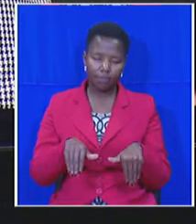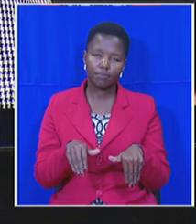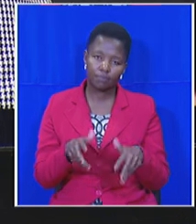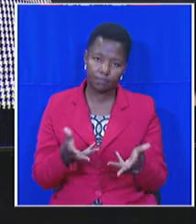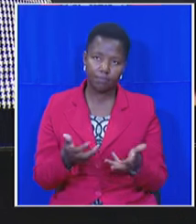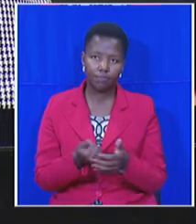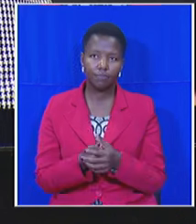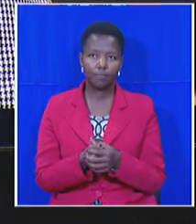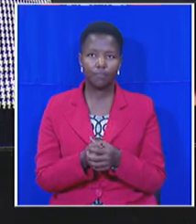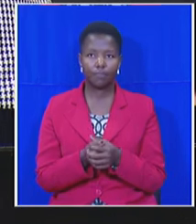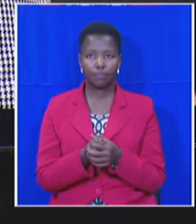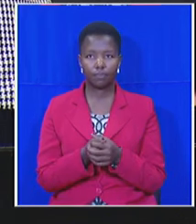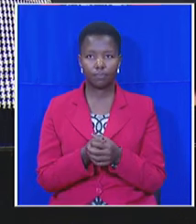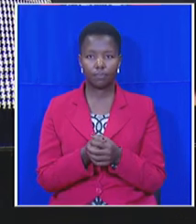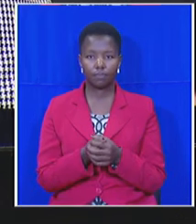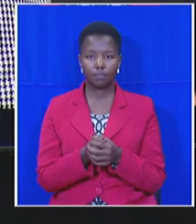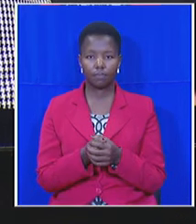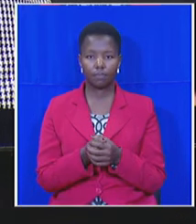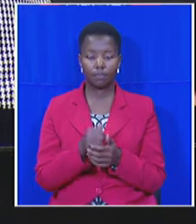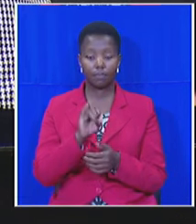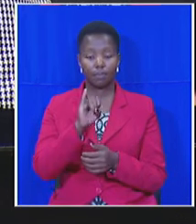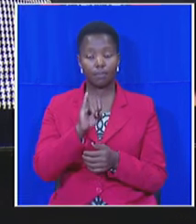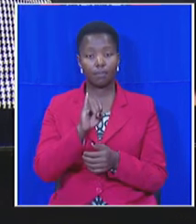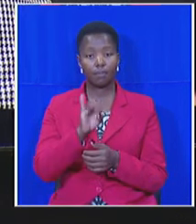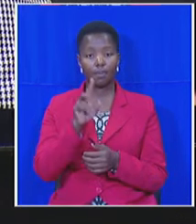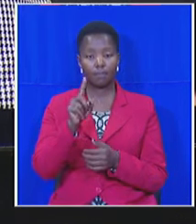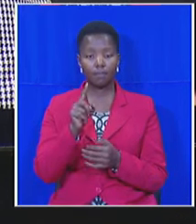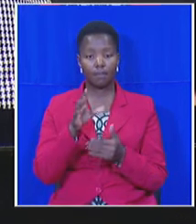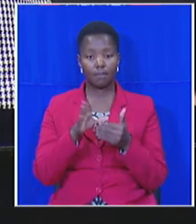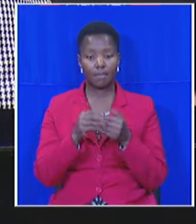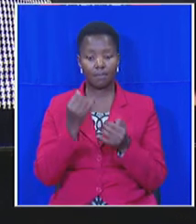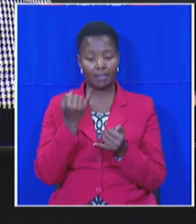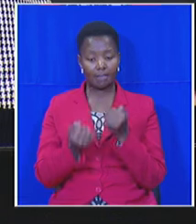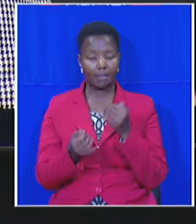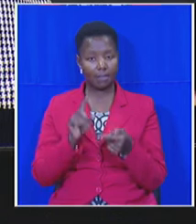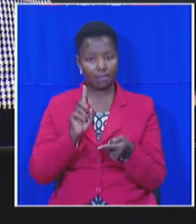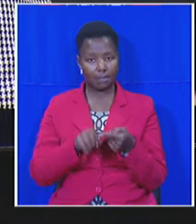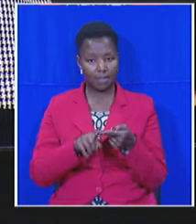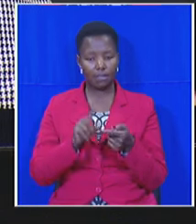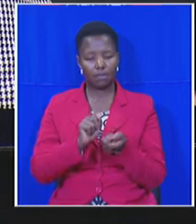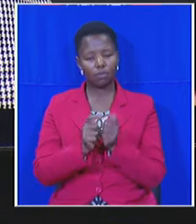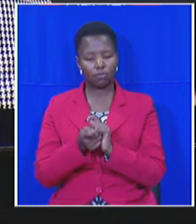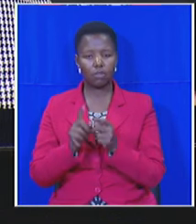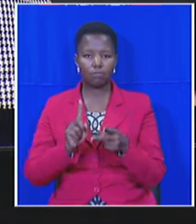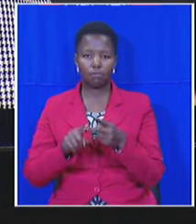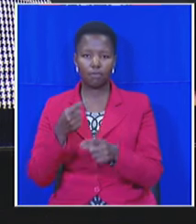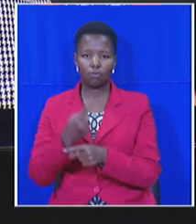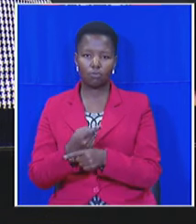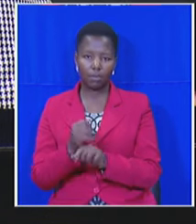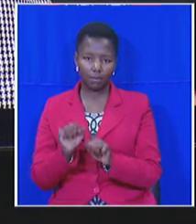or abstain signs. If a member inadvertently presses the wrong button, the member may thereafter press the correct